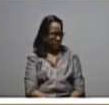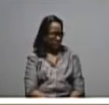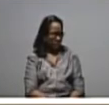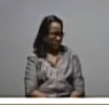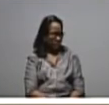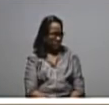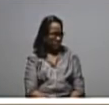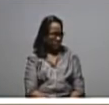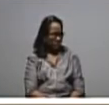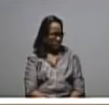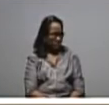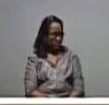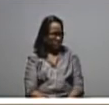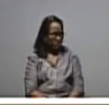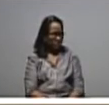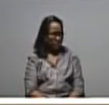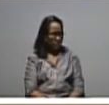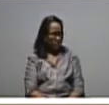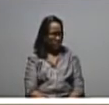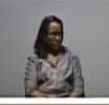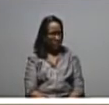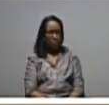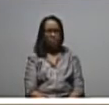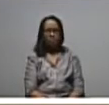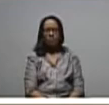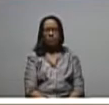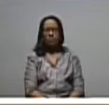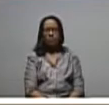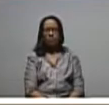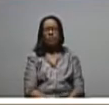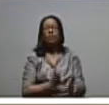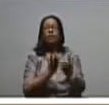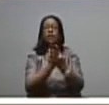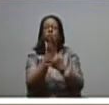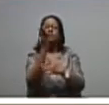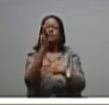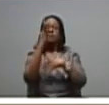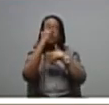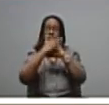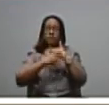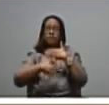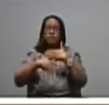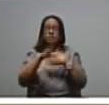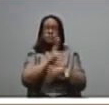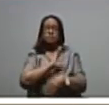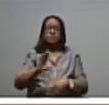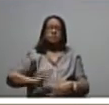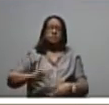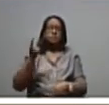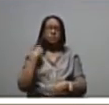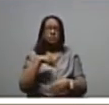Through the blood of Christ, we gain our freedom.